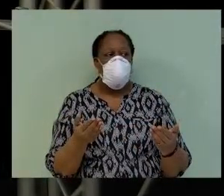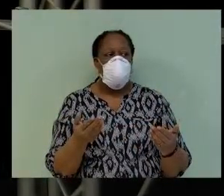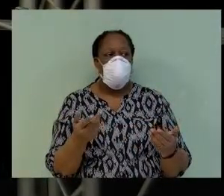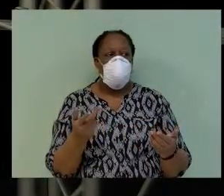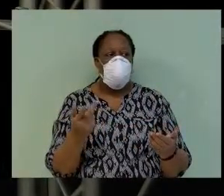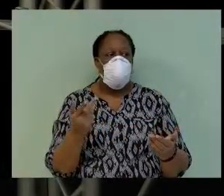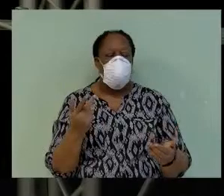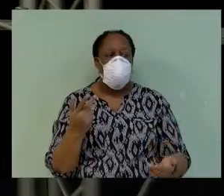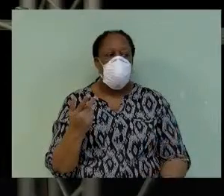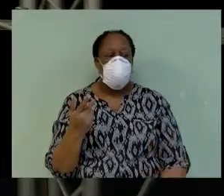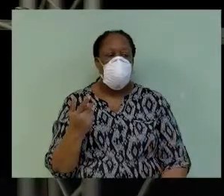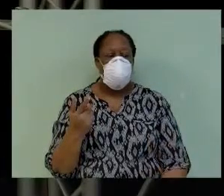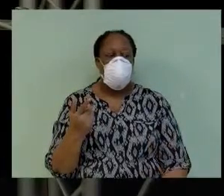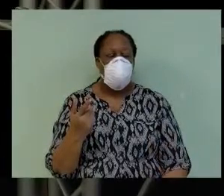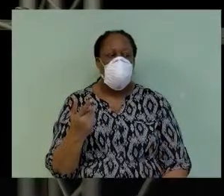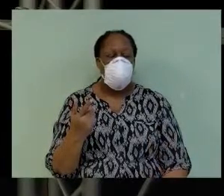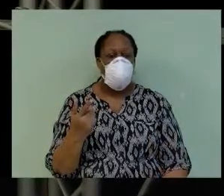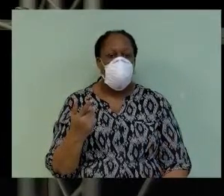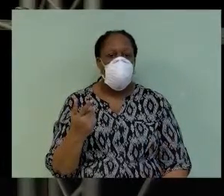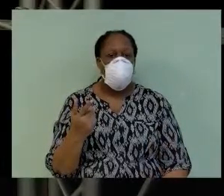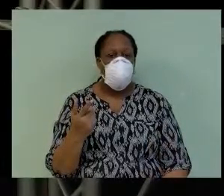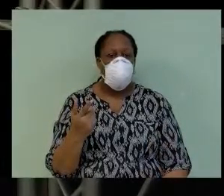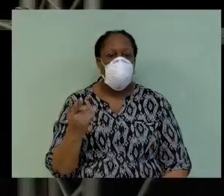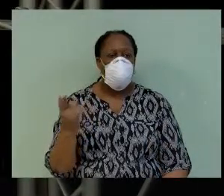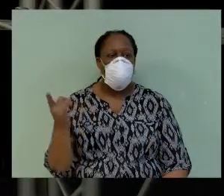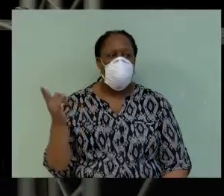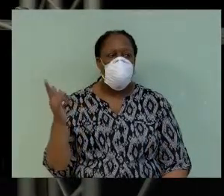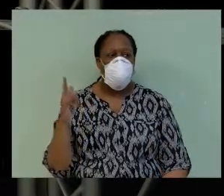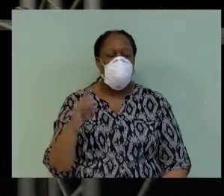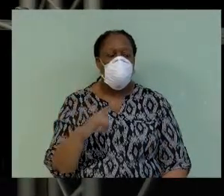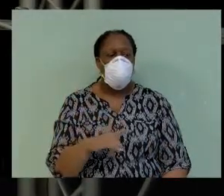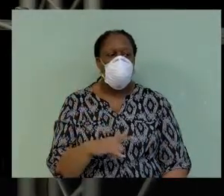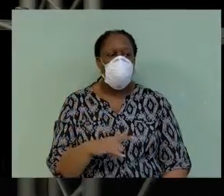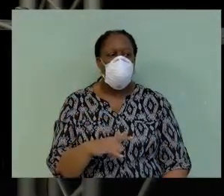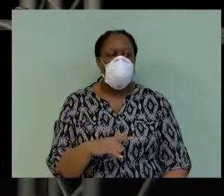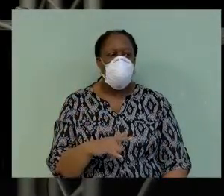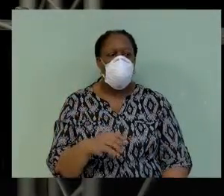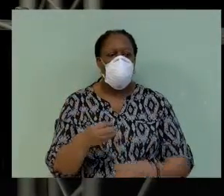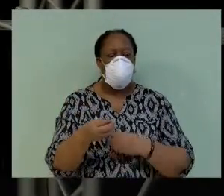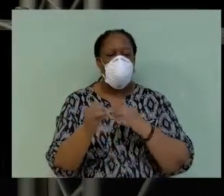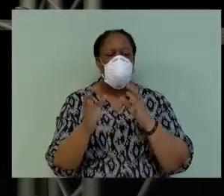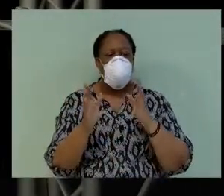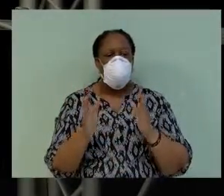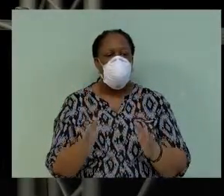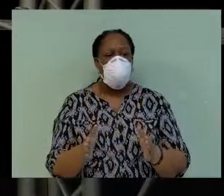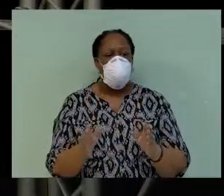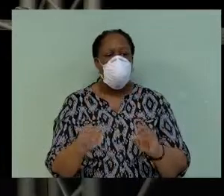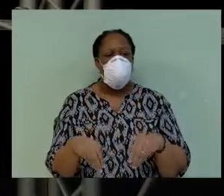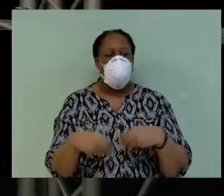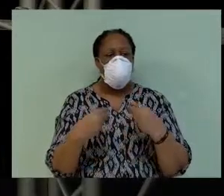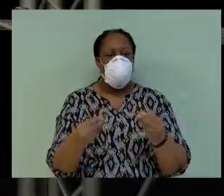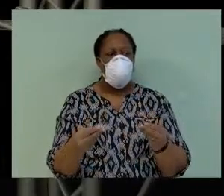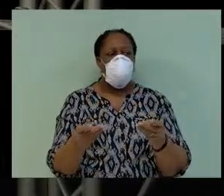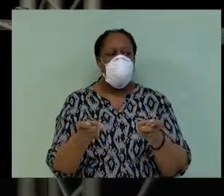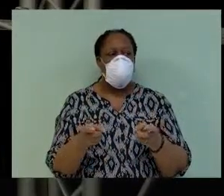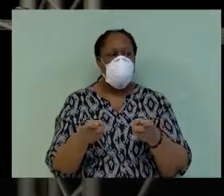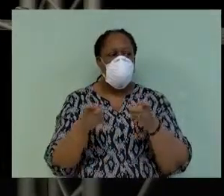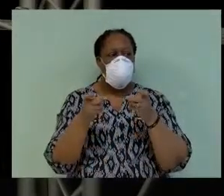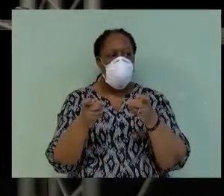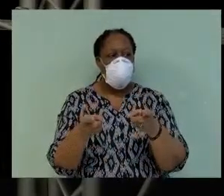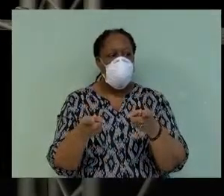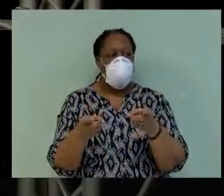Chief Immigration Officer, Ms. Jacqueline Brown, to make a donation to the Ministry